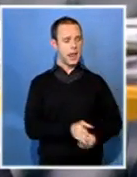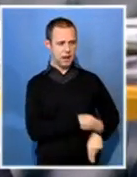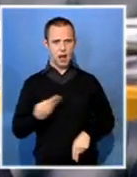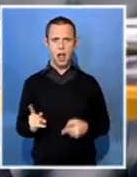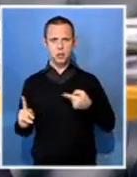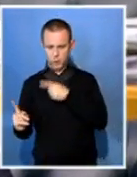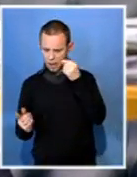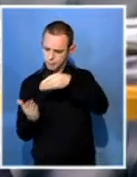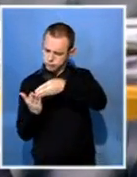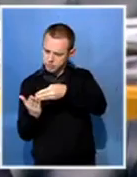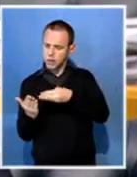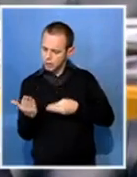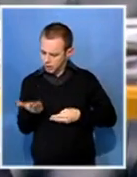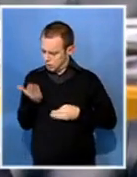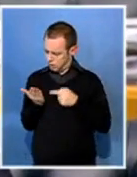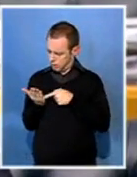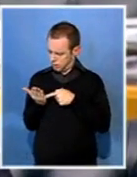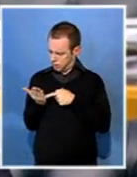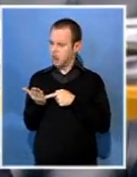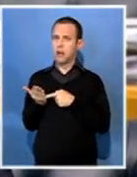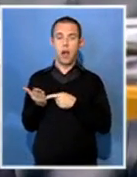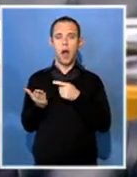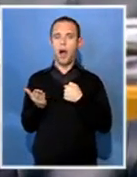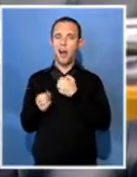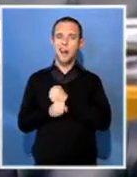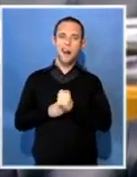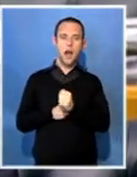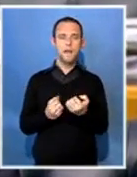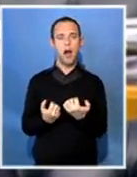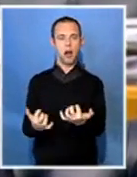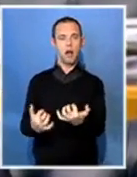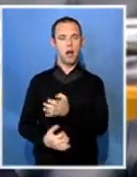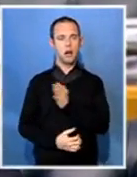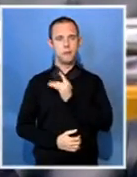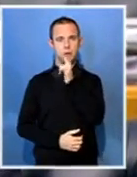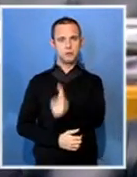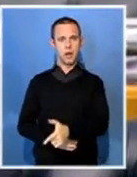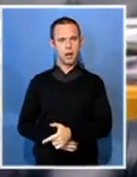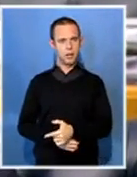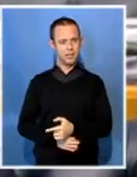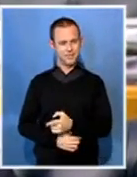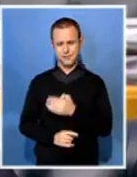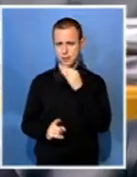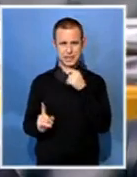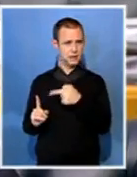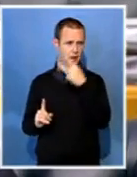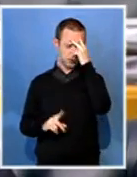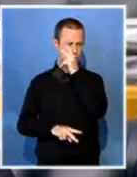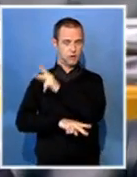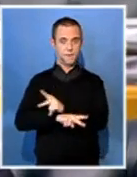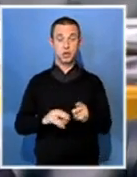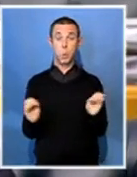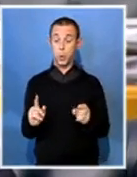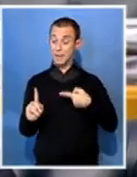disclosed it to the board. And I thought that was very, very amateurish in my view. But in the meantime, she had solicited the services of